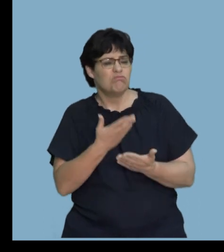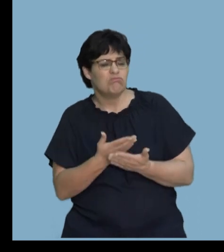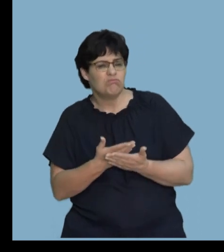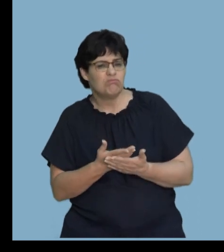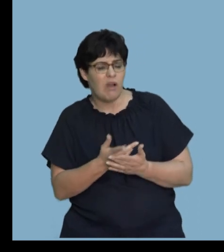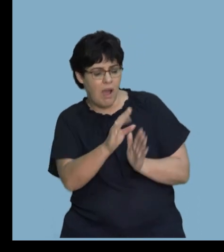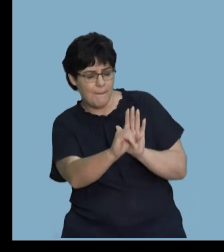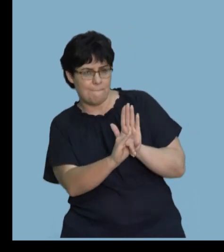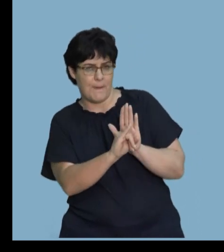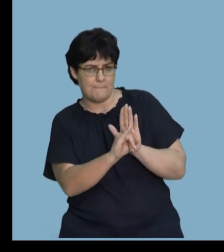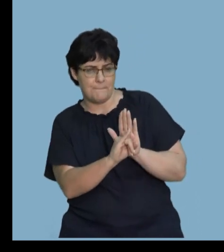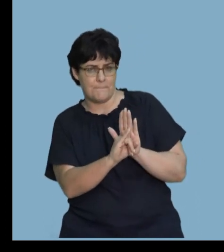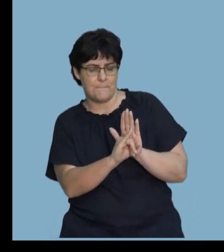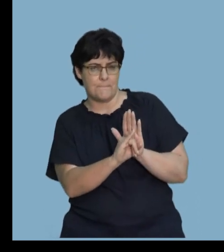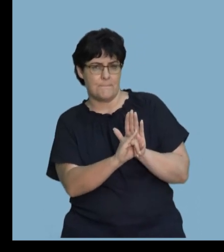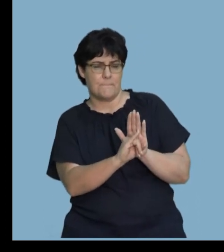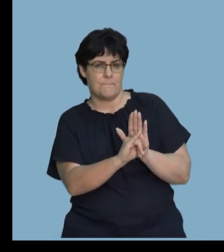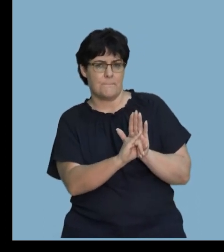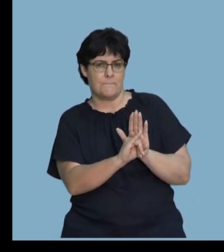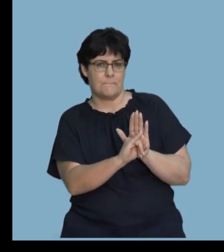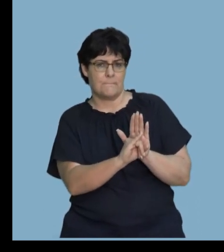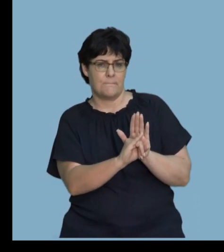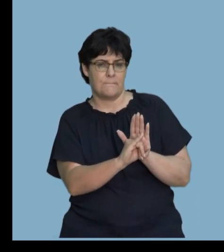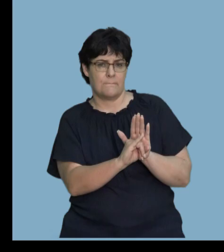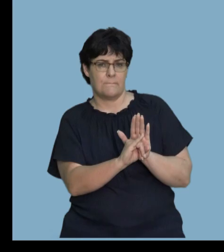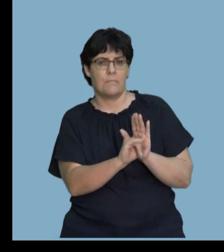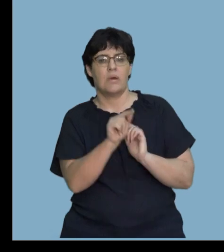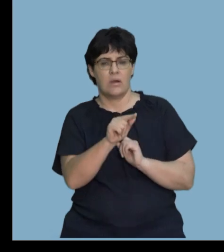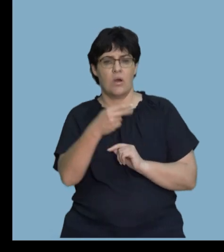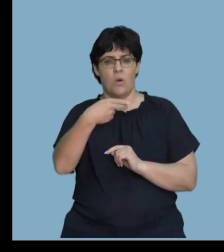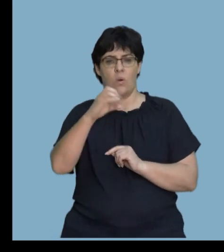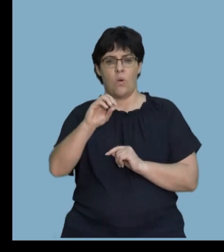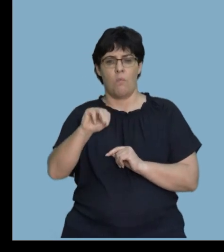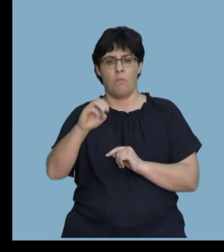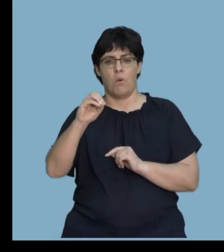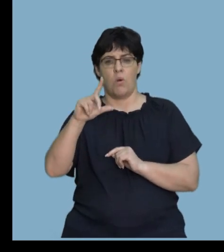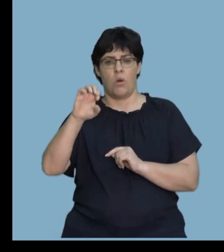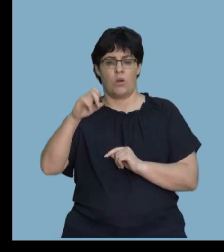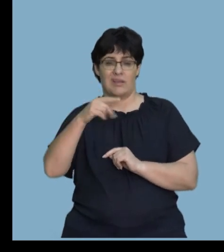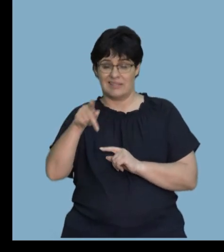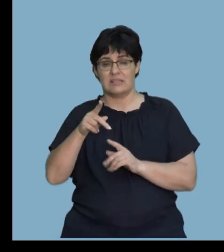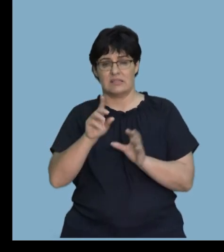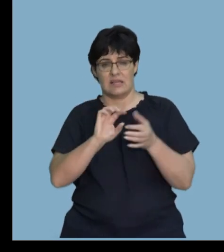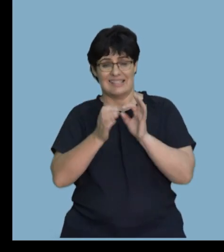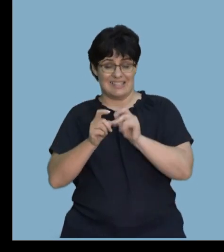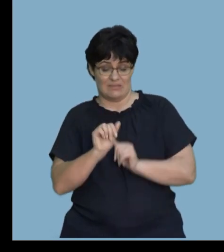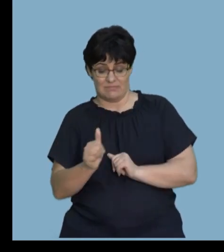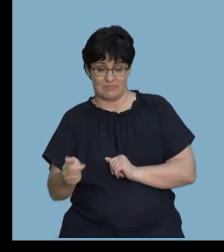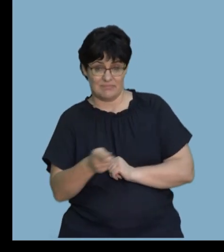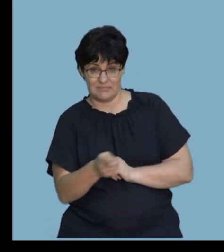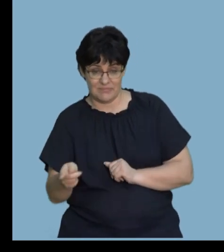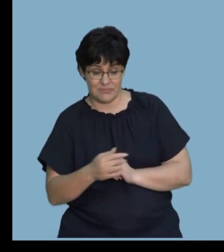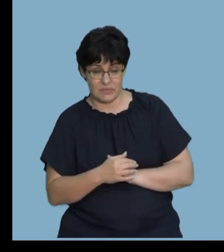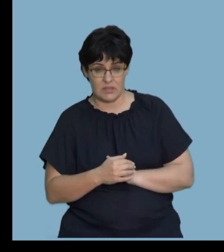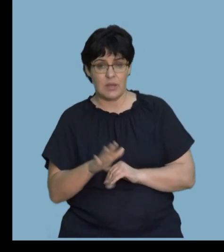identify also the homologous series to which it belongs, okay? Based on this